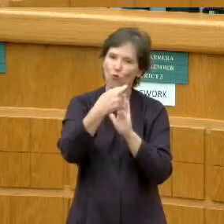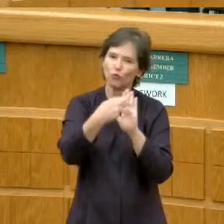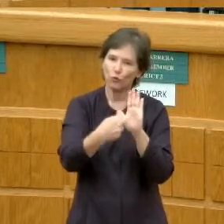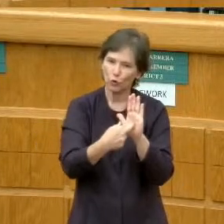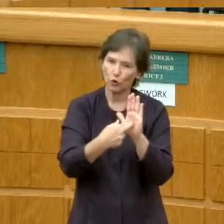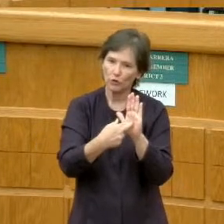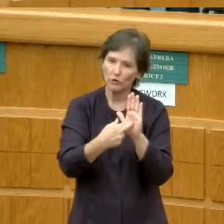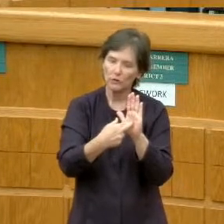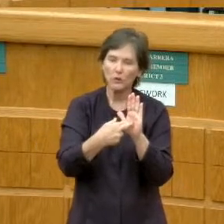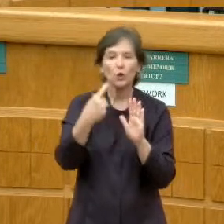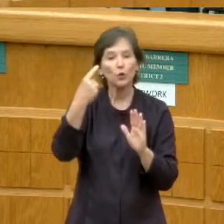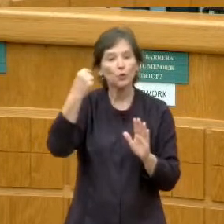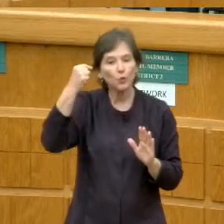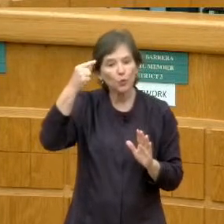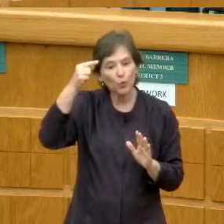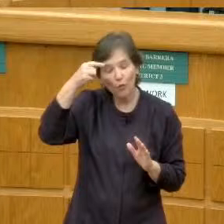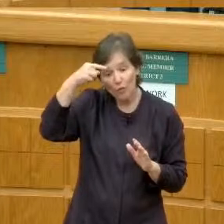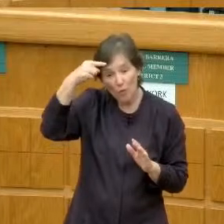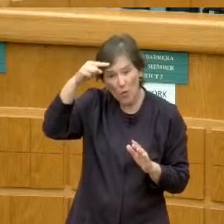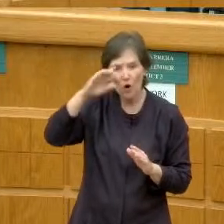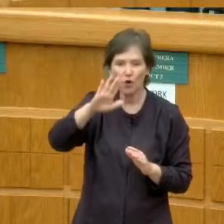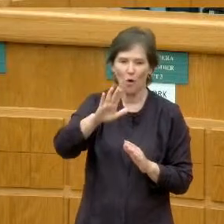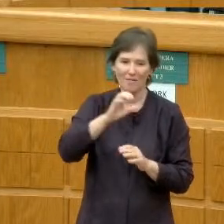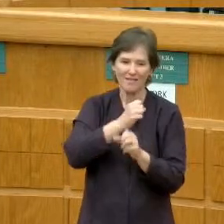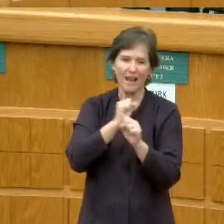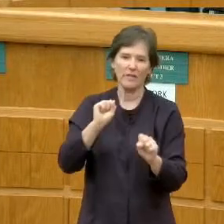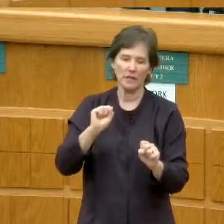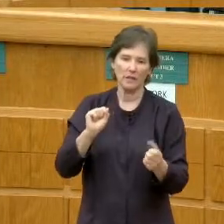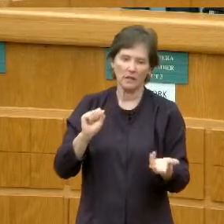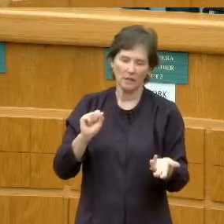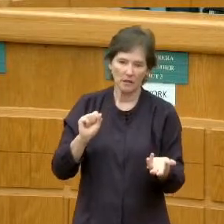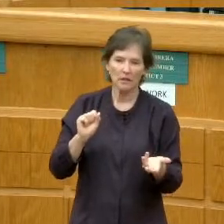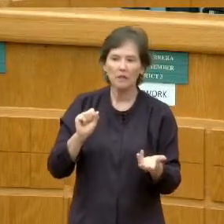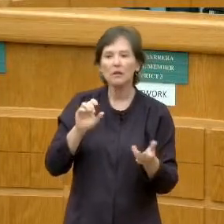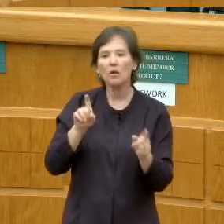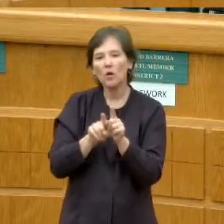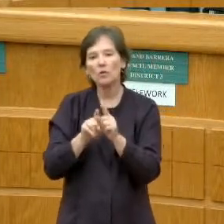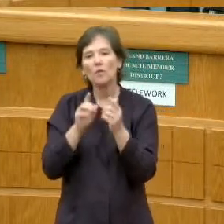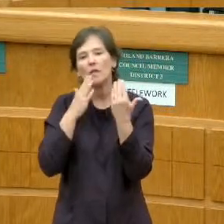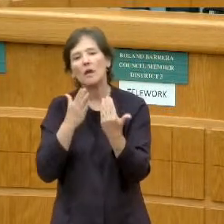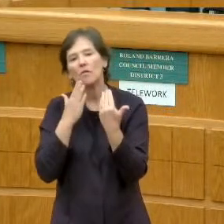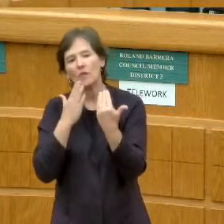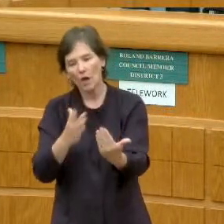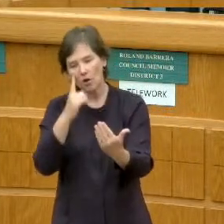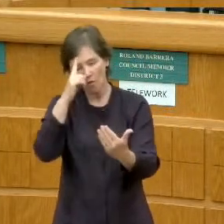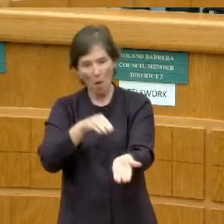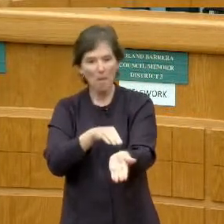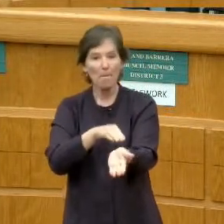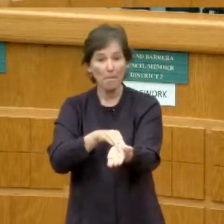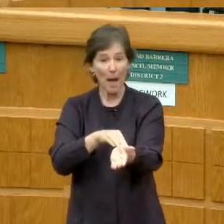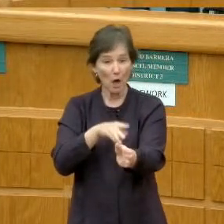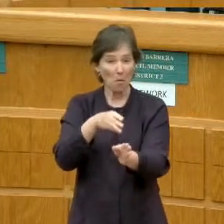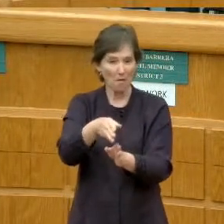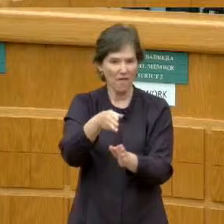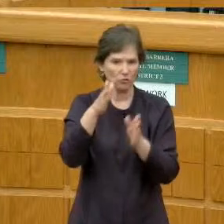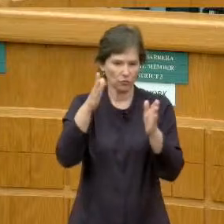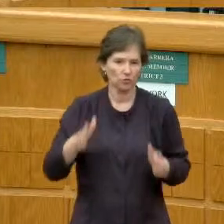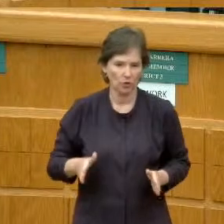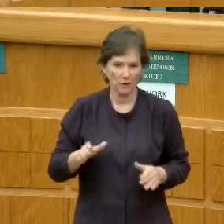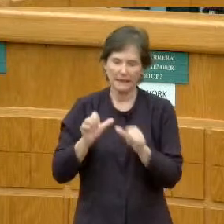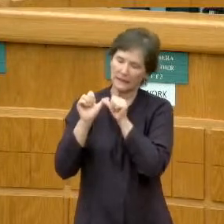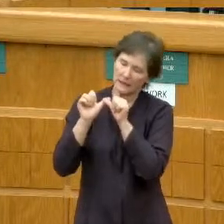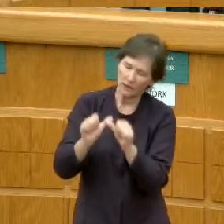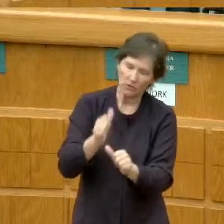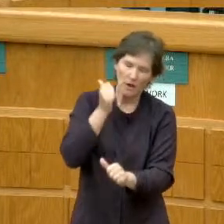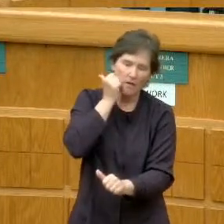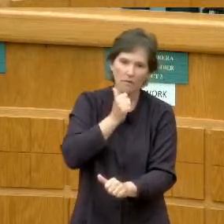safety. Again, I want to say a word of thanks to the medical profession that continues on a day-to-day basis without